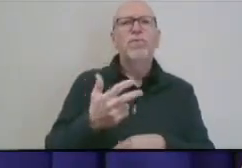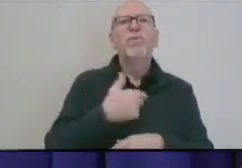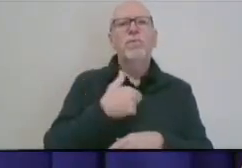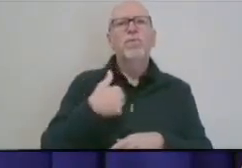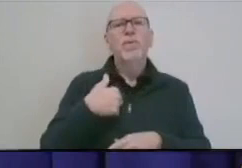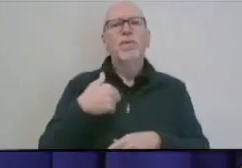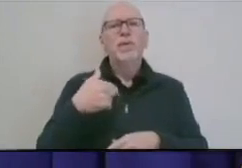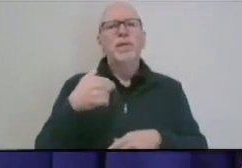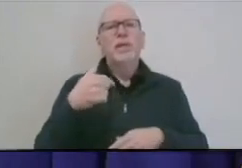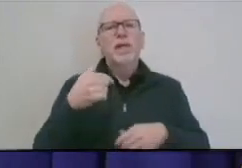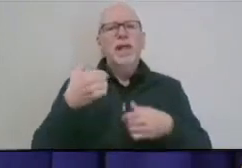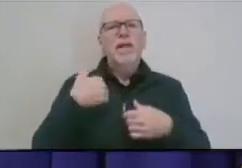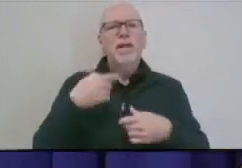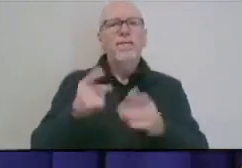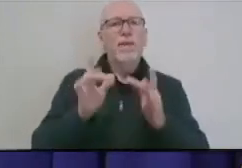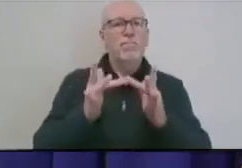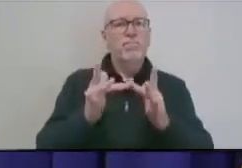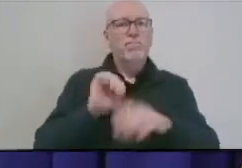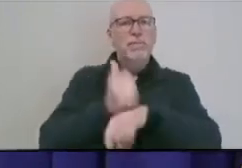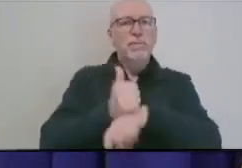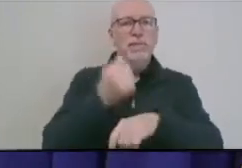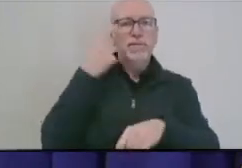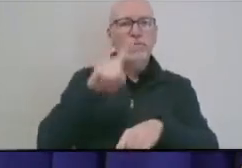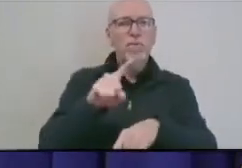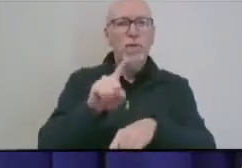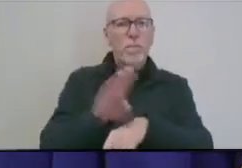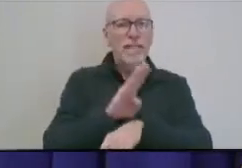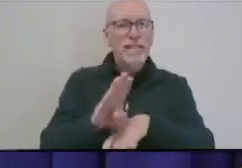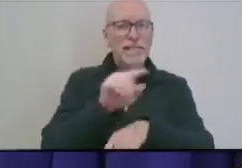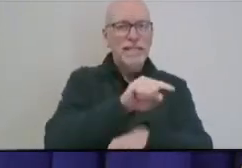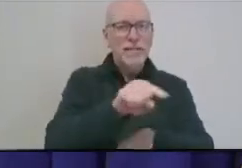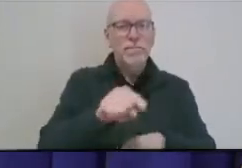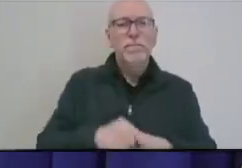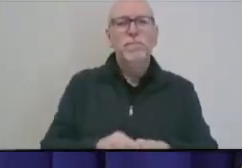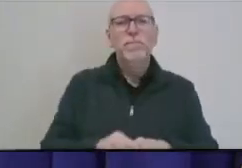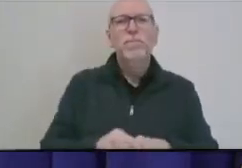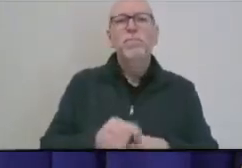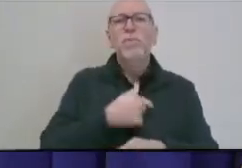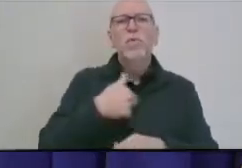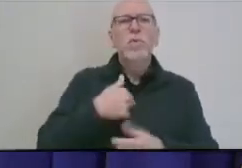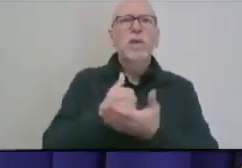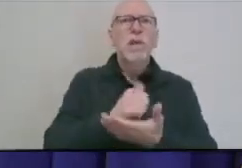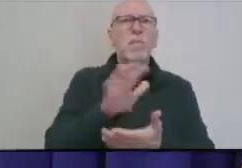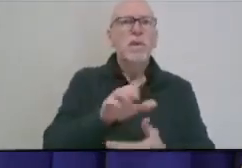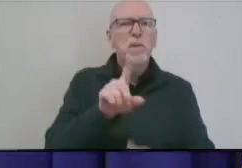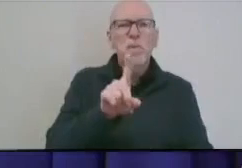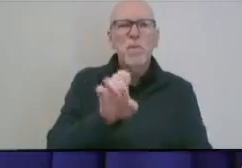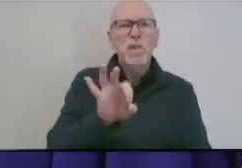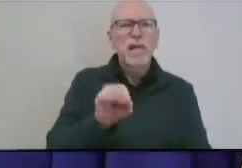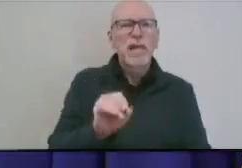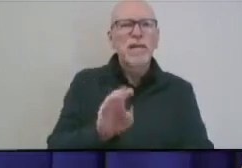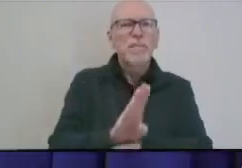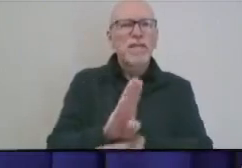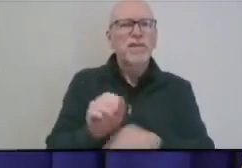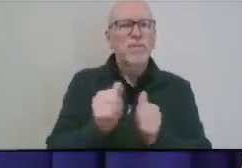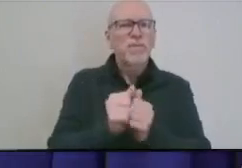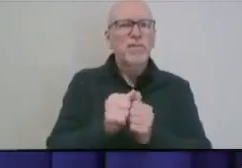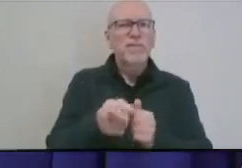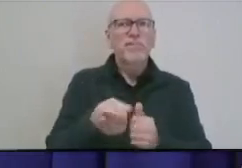said we've got a portal set up for our critical businesses. We've helped about 190 businesses with this